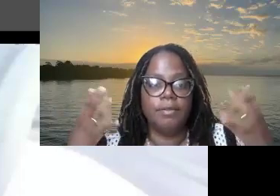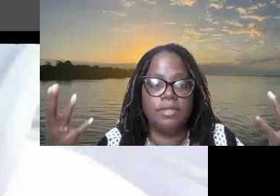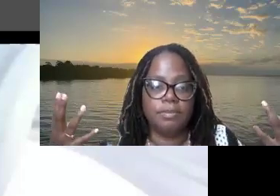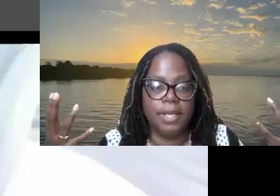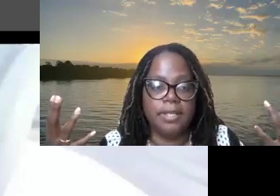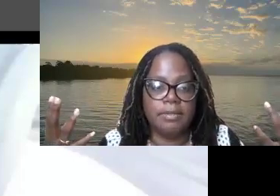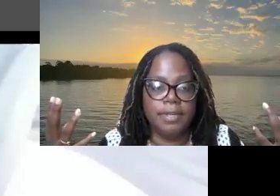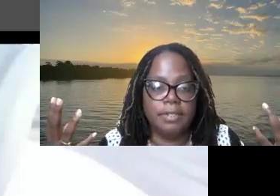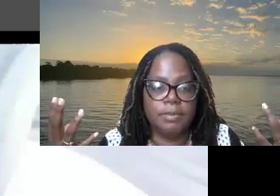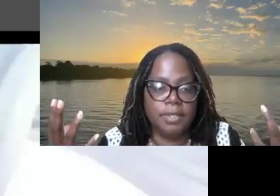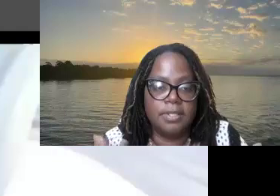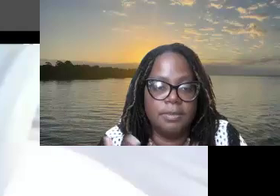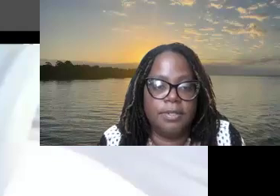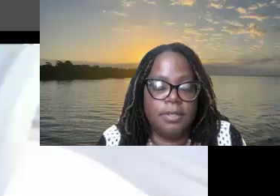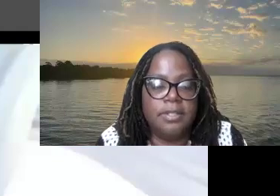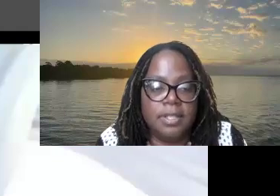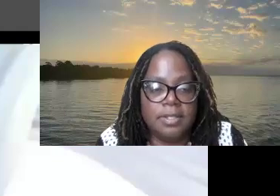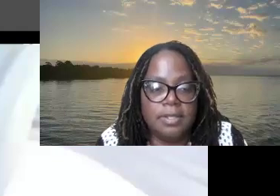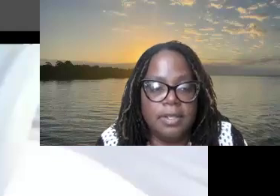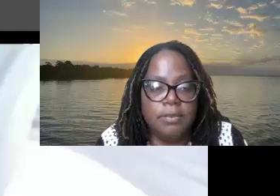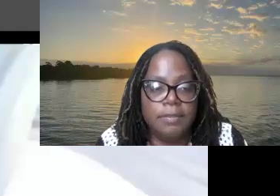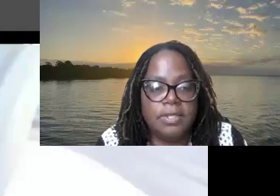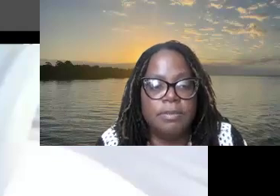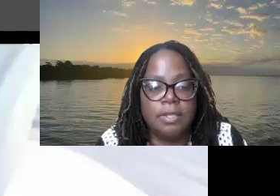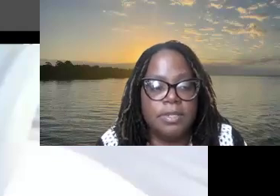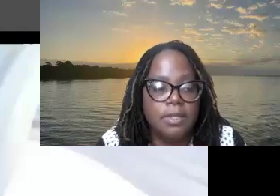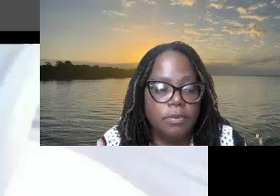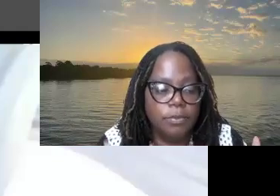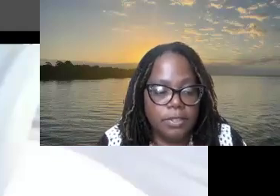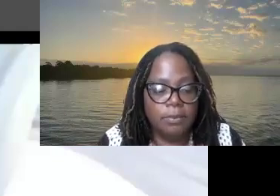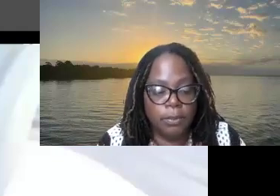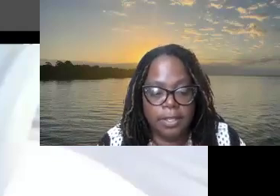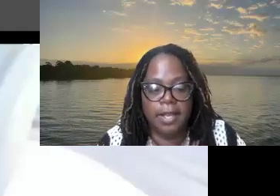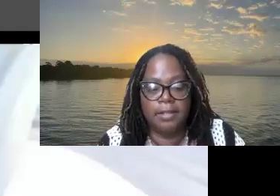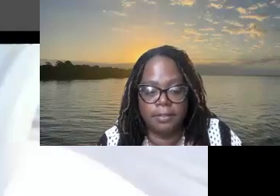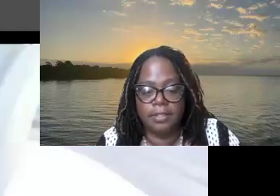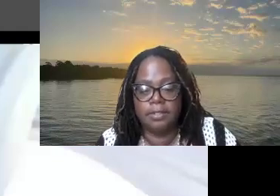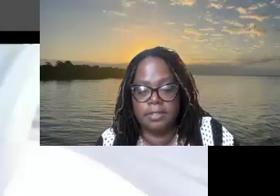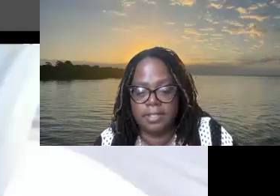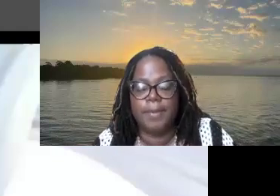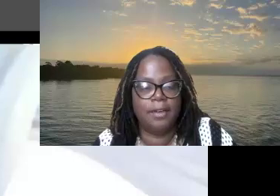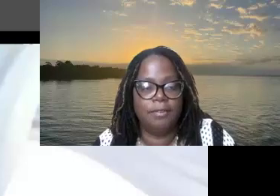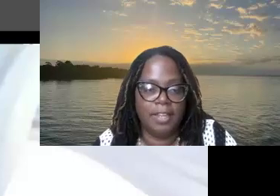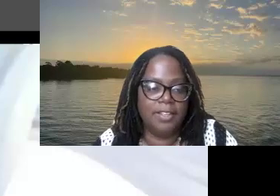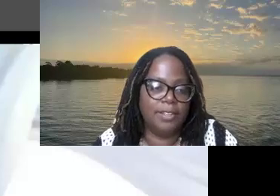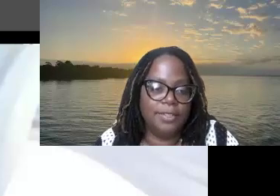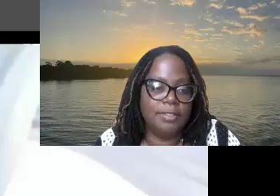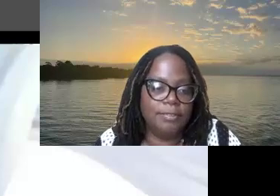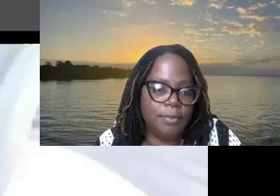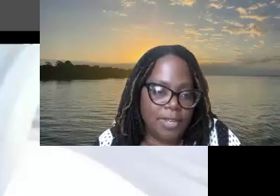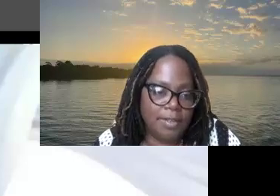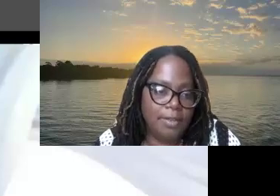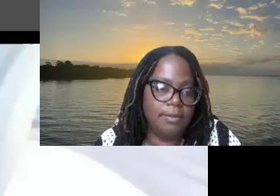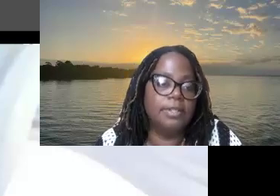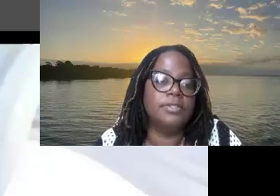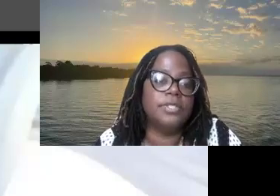have all this bias around us because it's been our context. And we have to sometimes really work at learning to step out of that and learn a